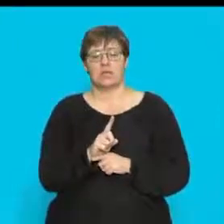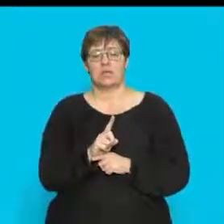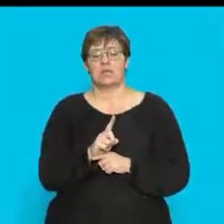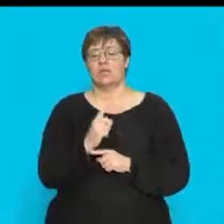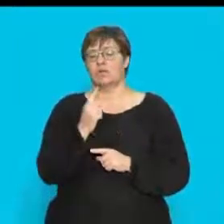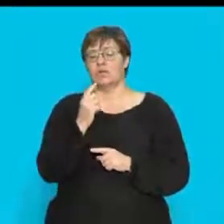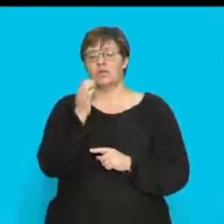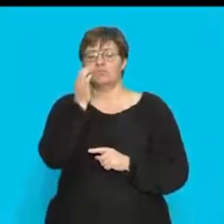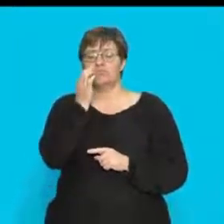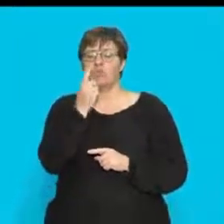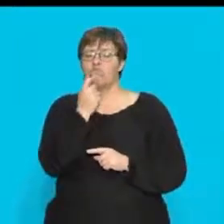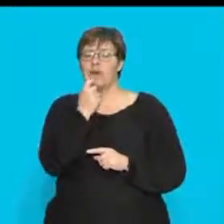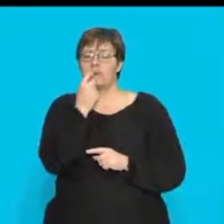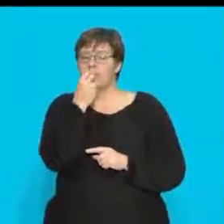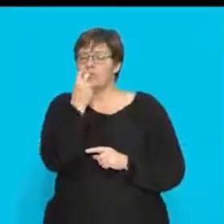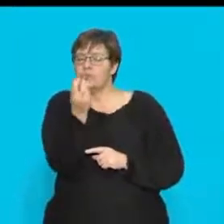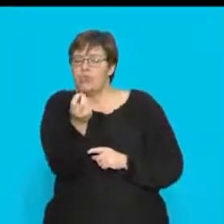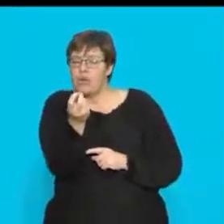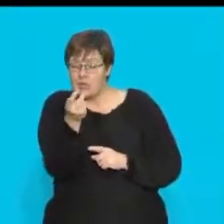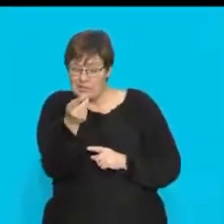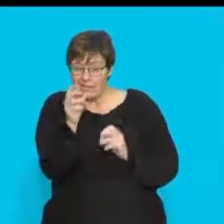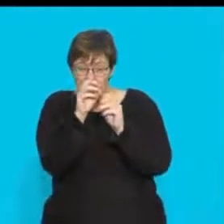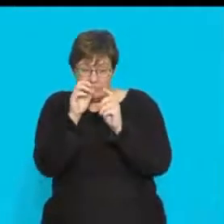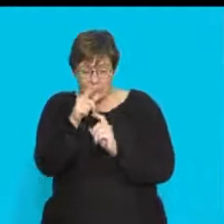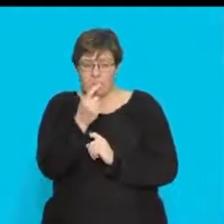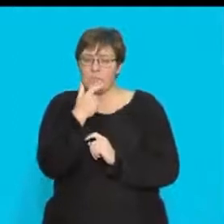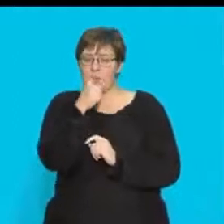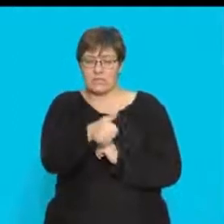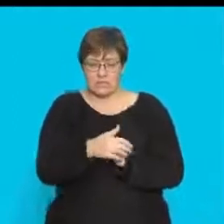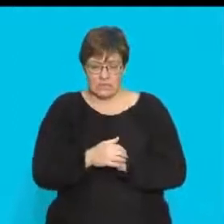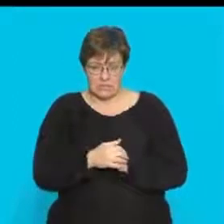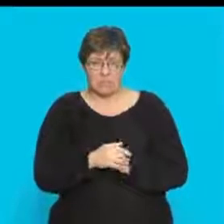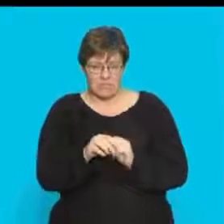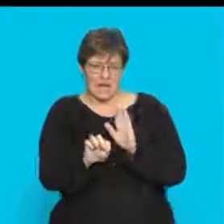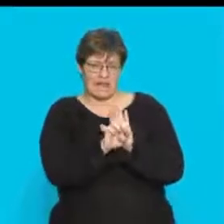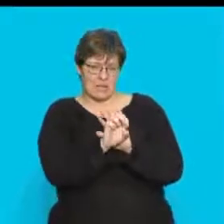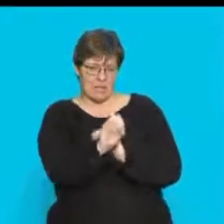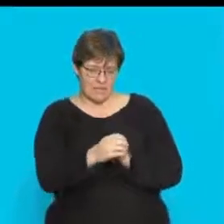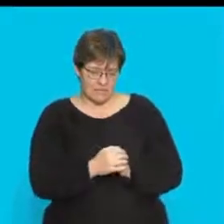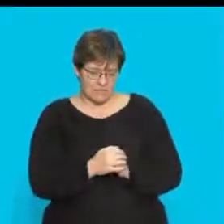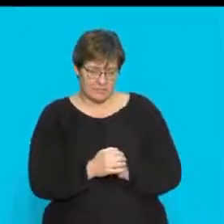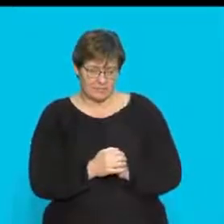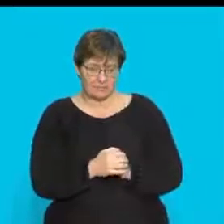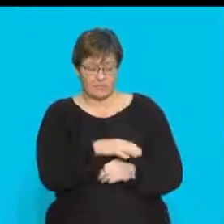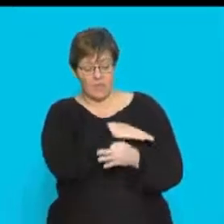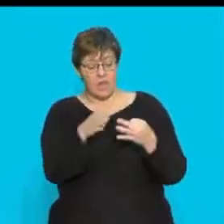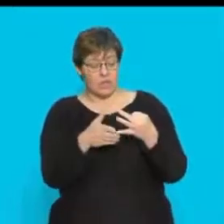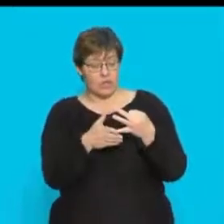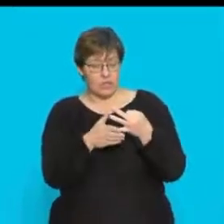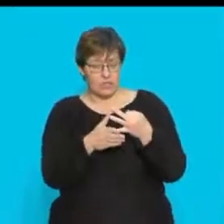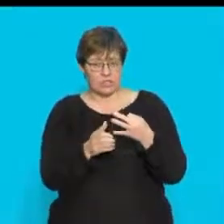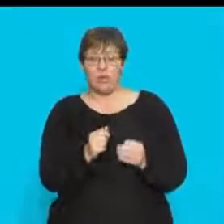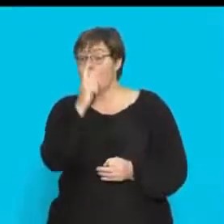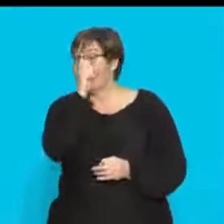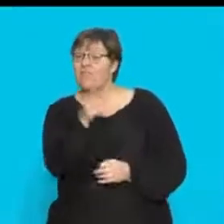strawberries. Right, strawberries, the lovely yummy strawberry fruit. That's also an example of it. Okay, the next